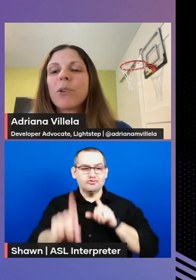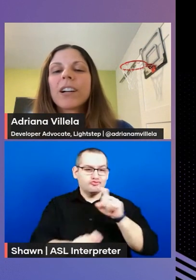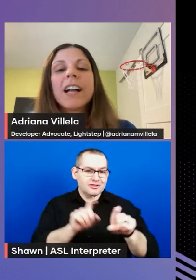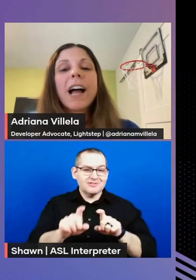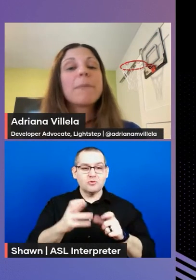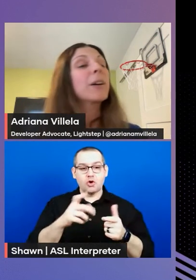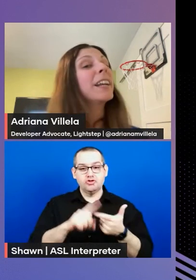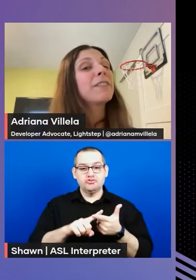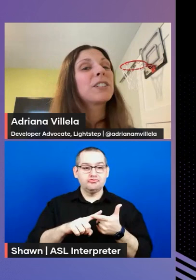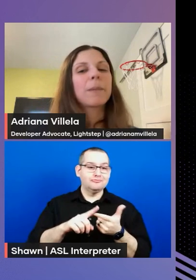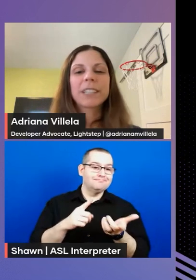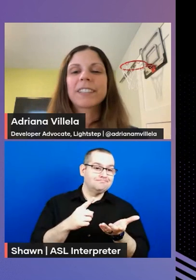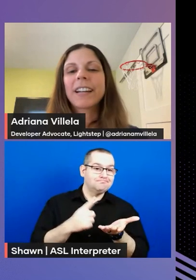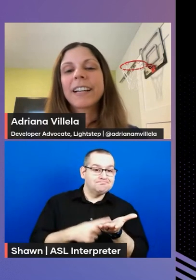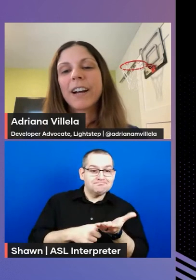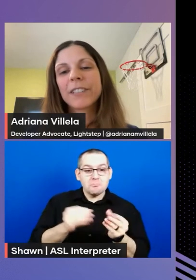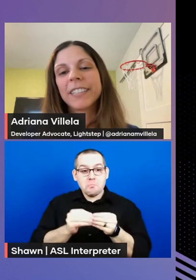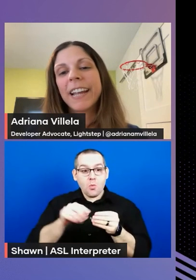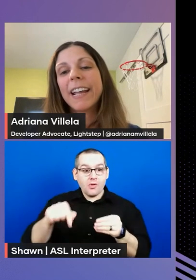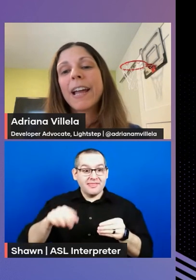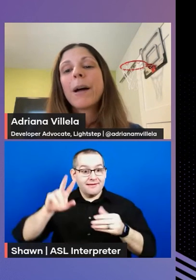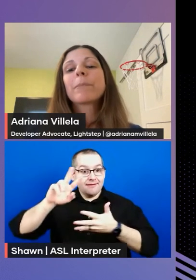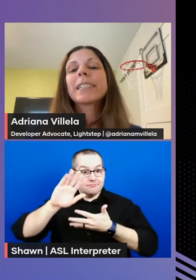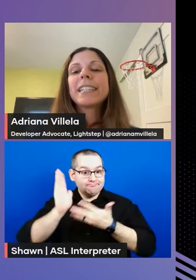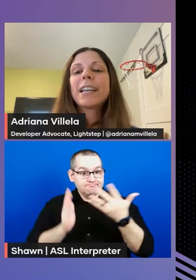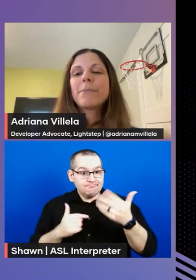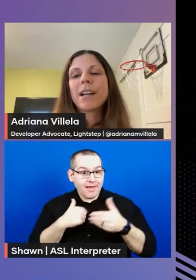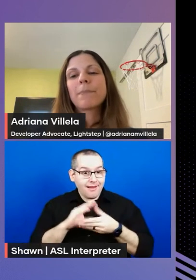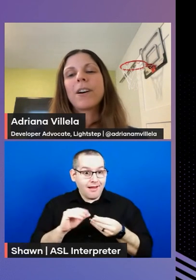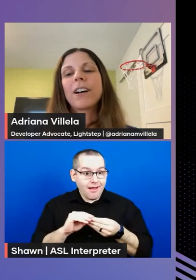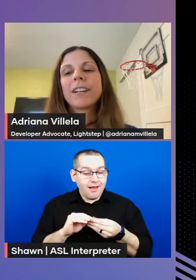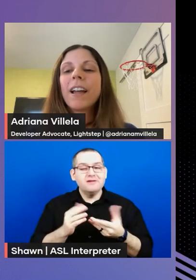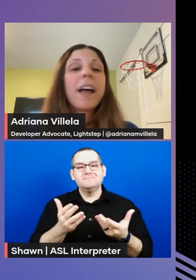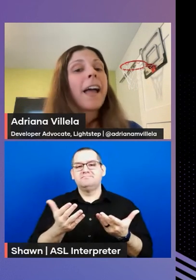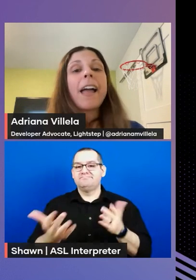to talk more about any of the topics that I covered today, please hit